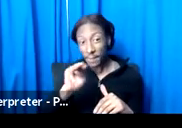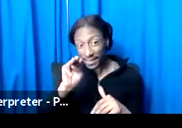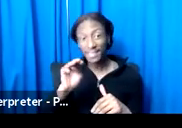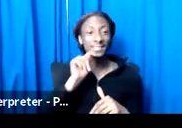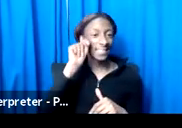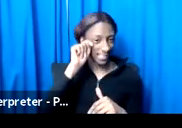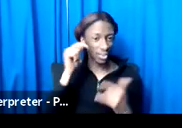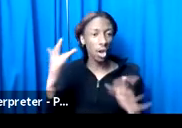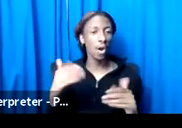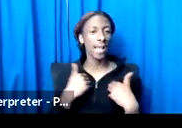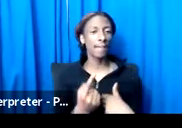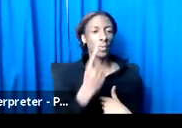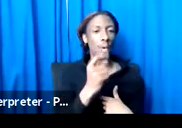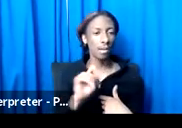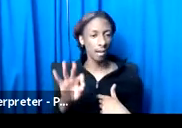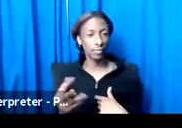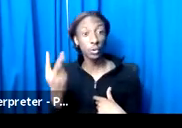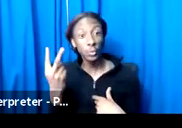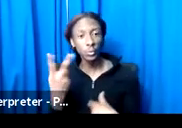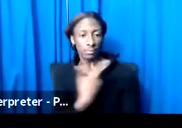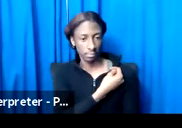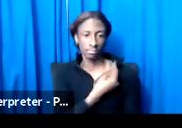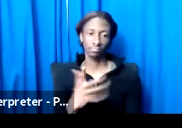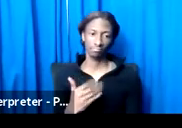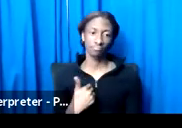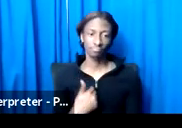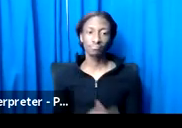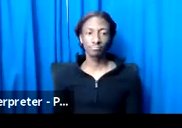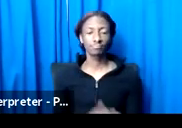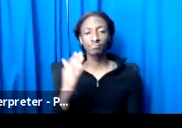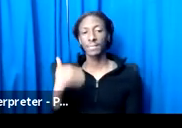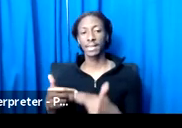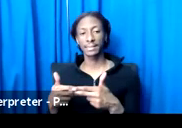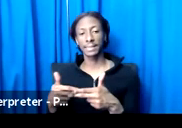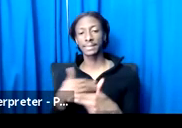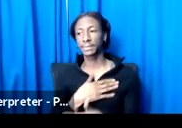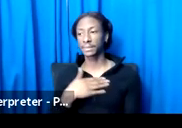dose of vaccine. Next slide, please.